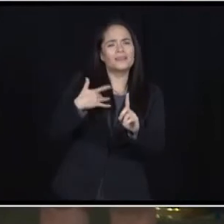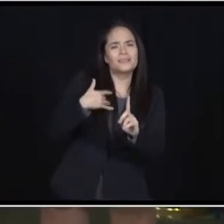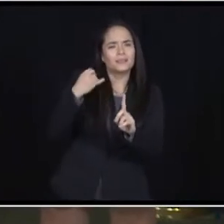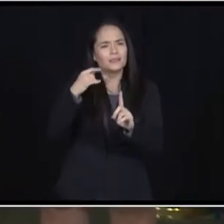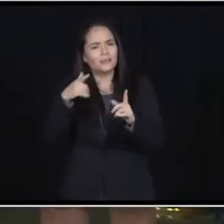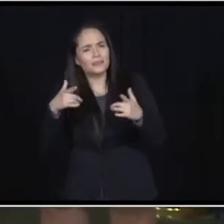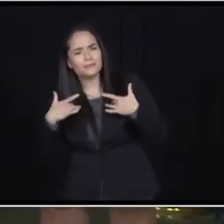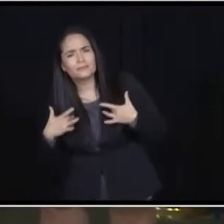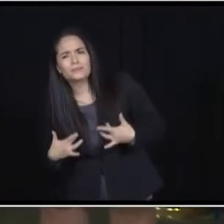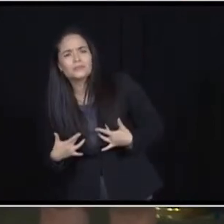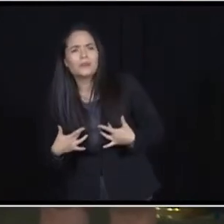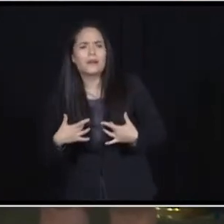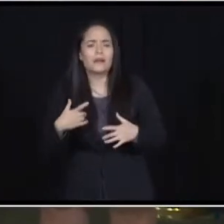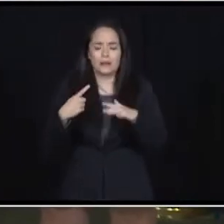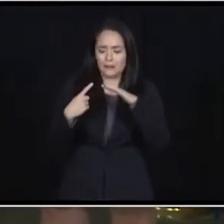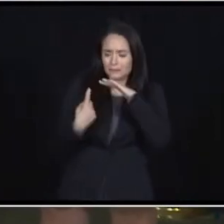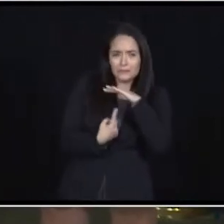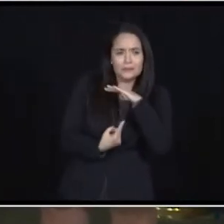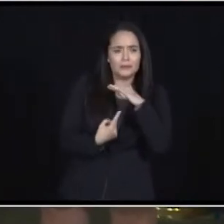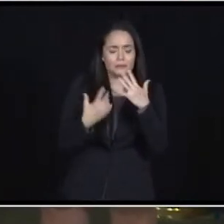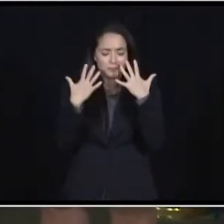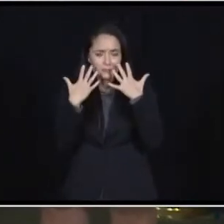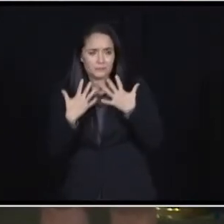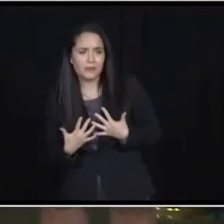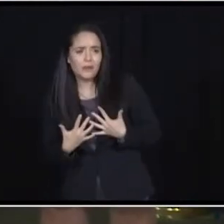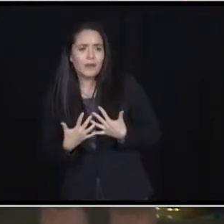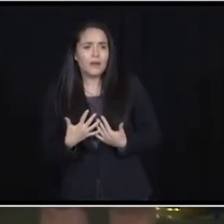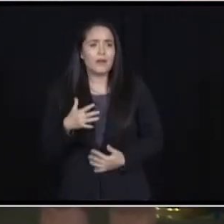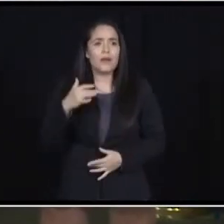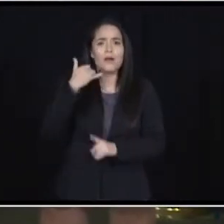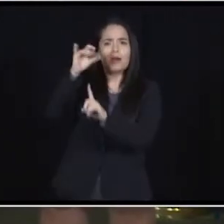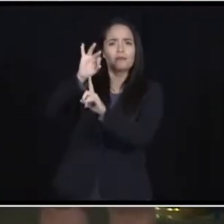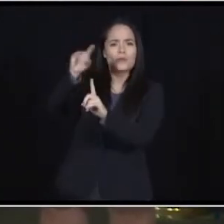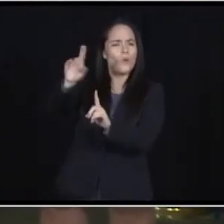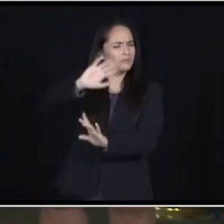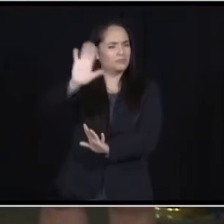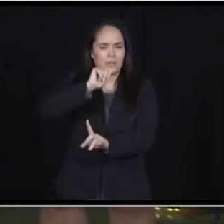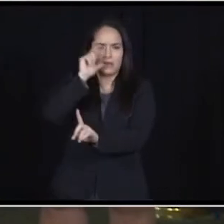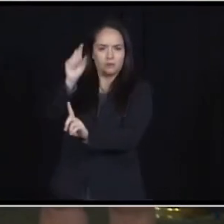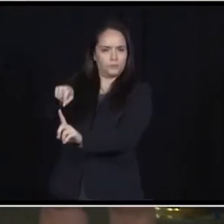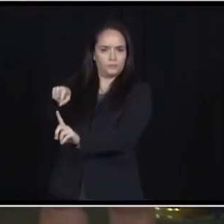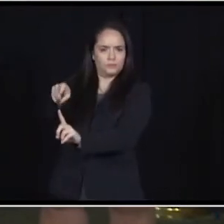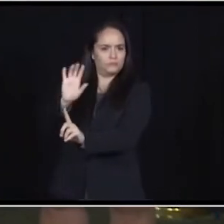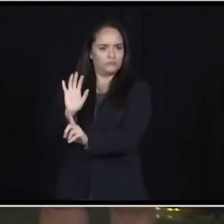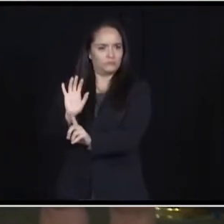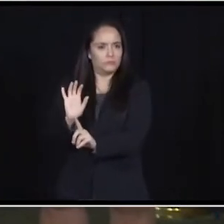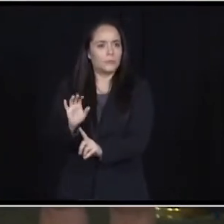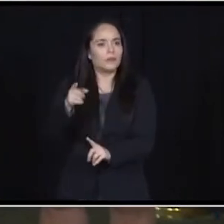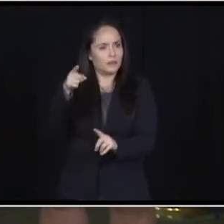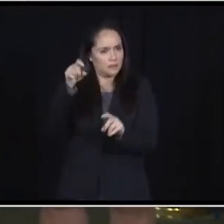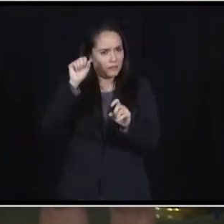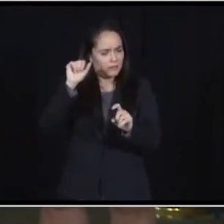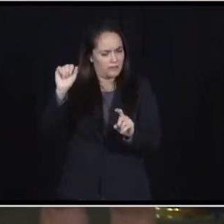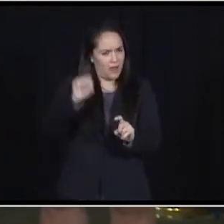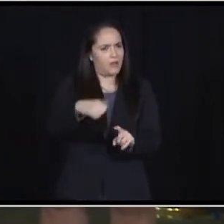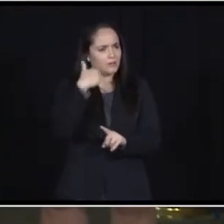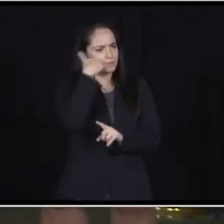dial 911. You can click a button or pick up the phone to talk to someone who cares and who can help